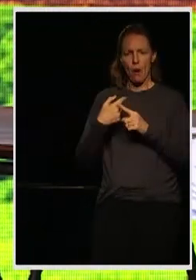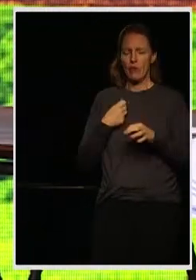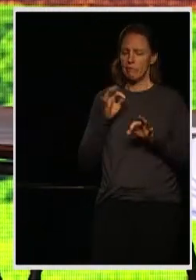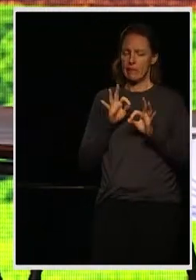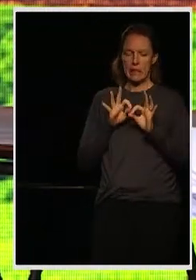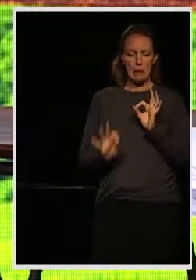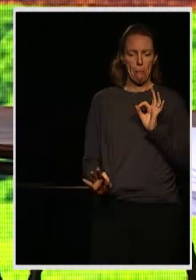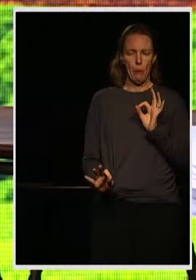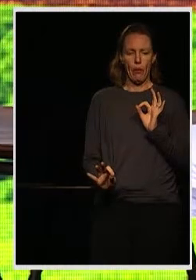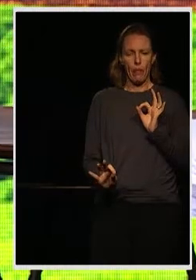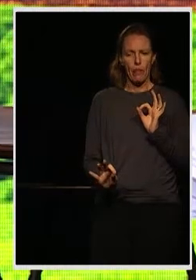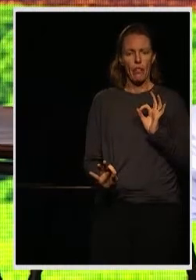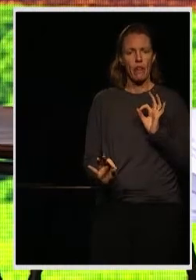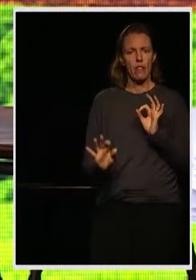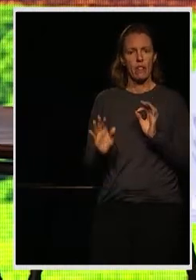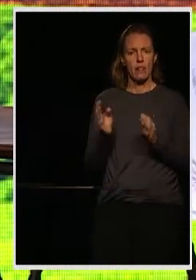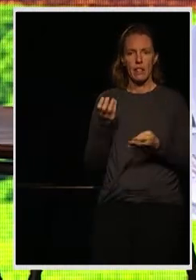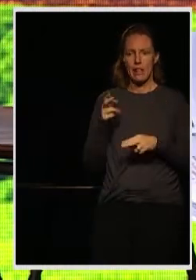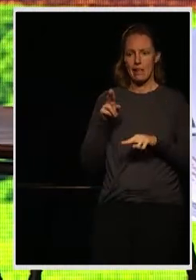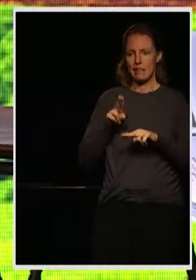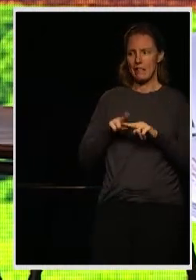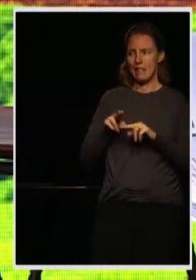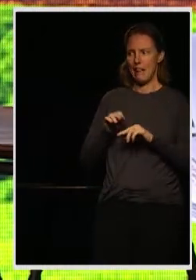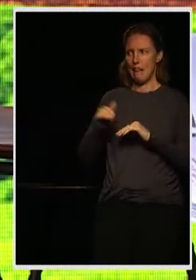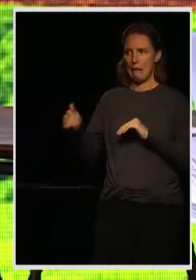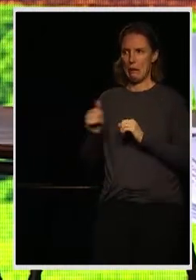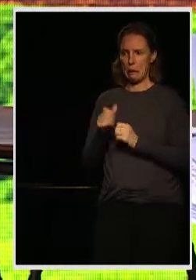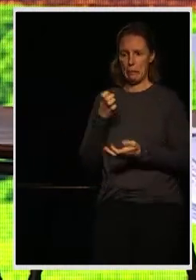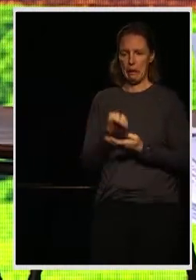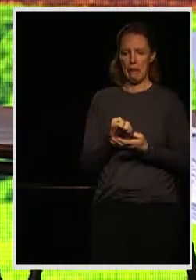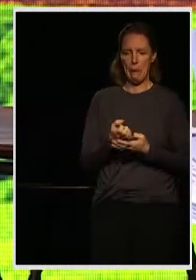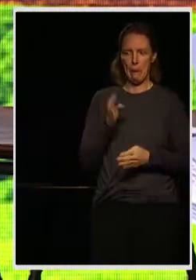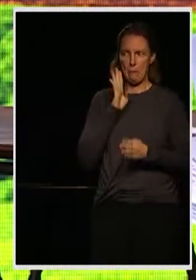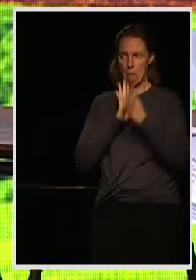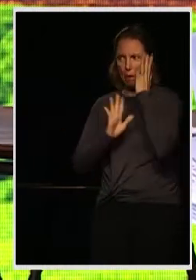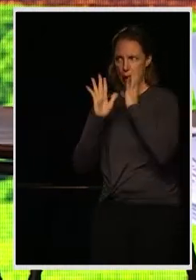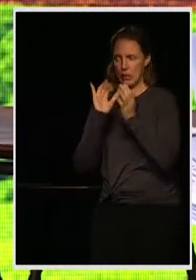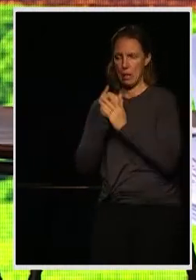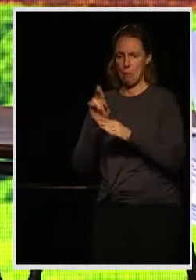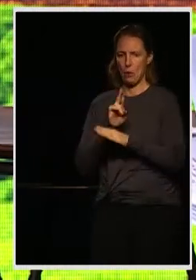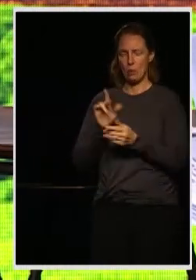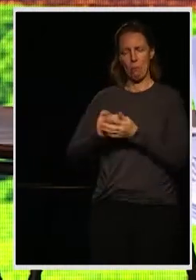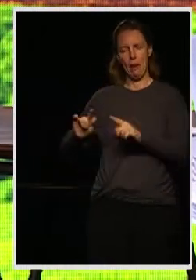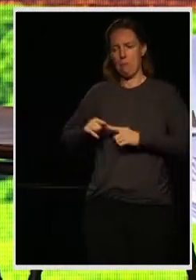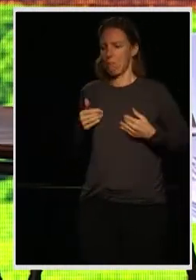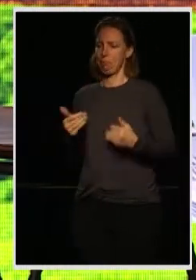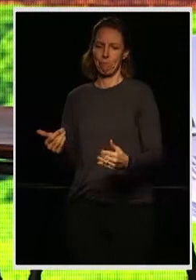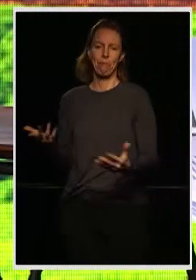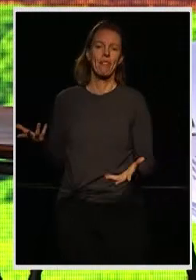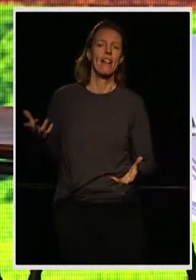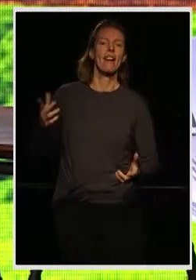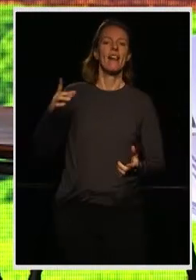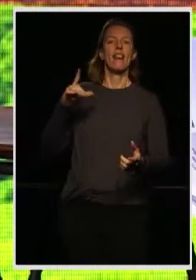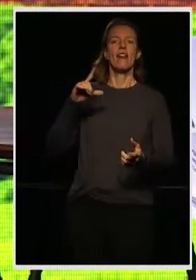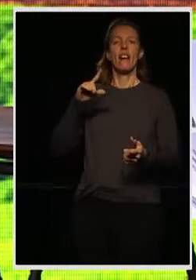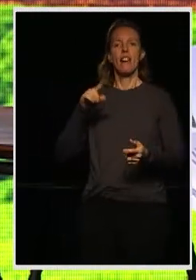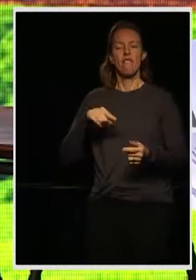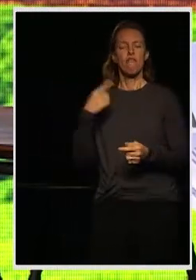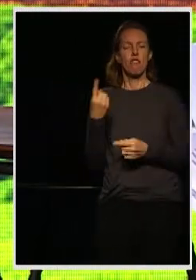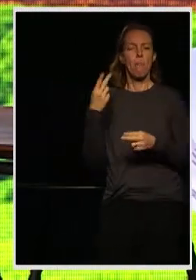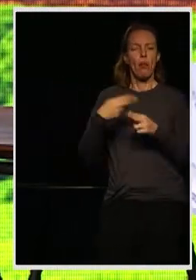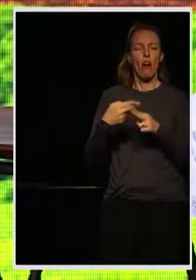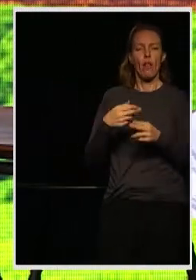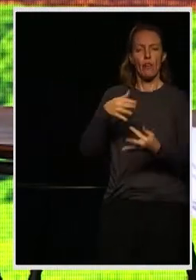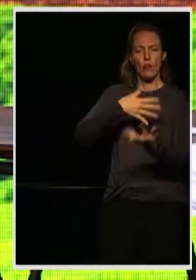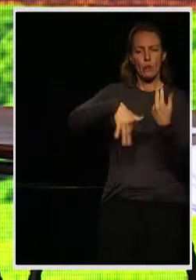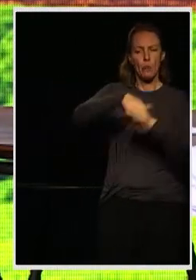simple. And sitting next to economists, I feel embarrassed that I'm going to use this analogy, but I'm going to do it anyways. There's something called the